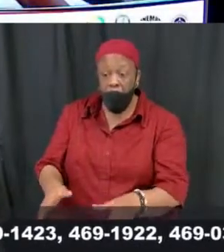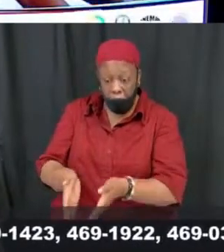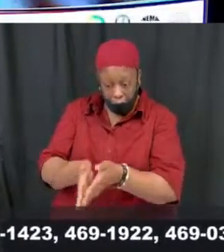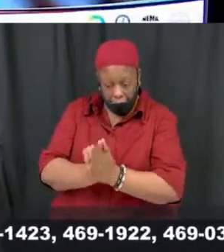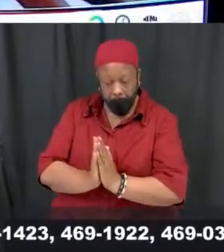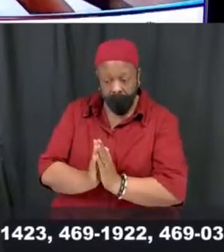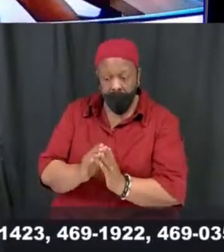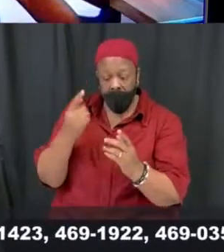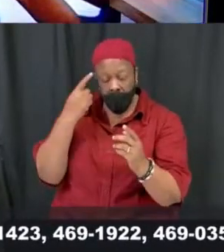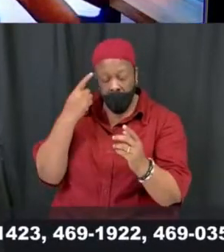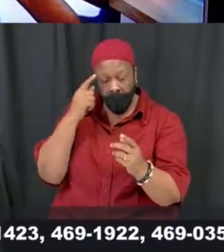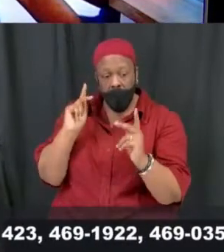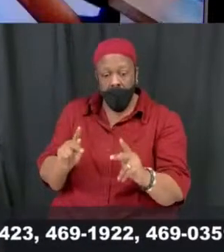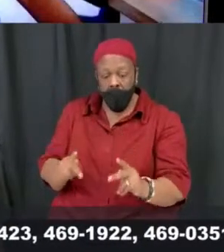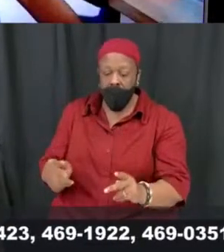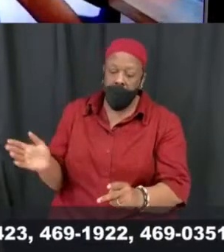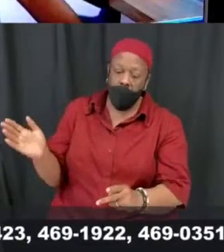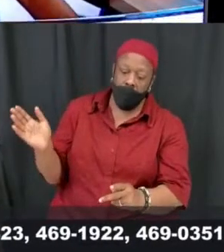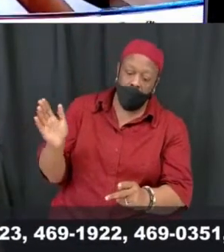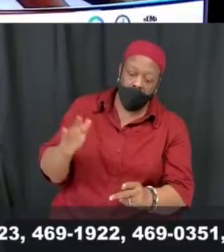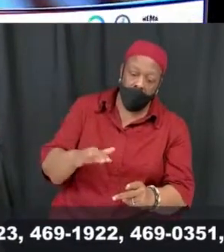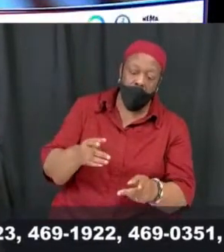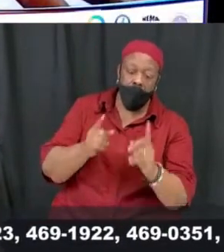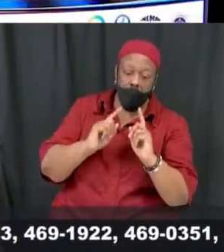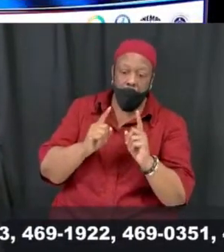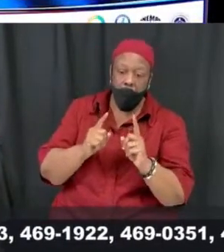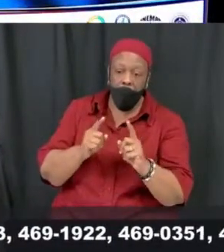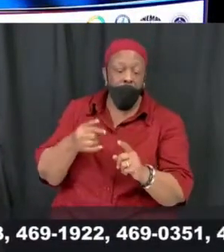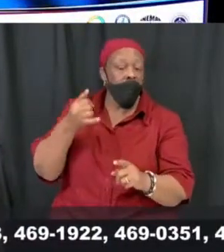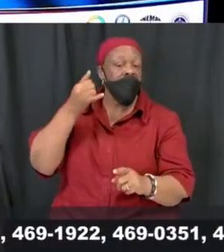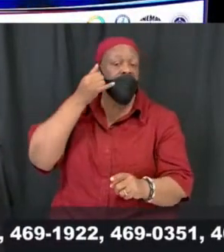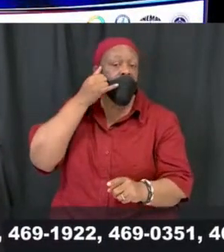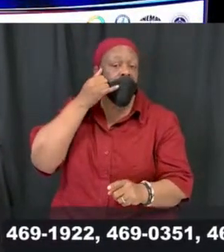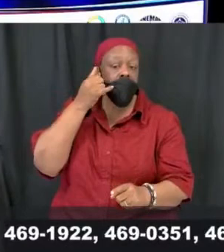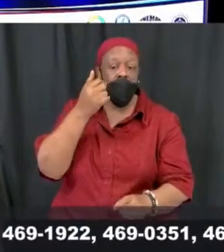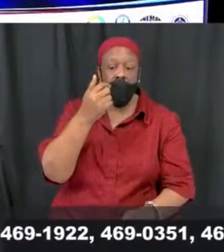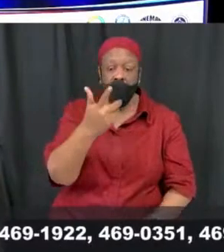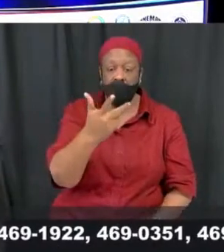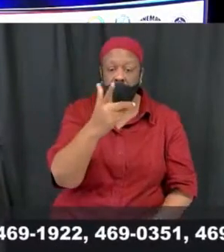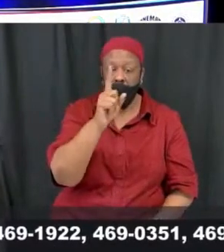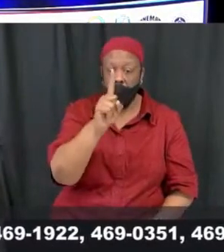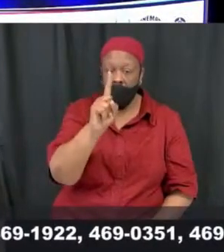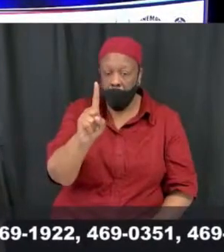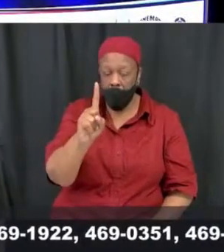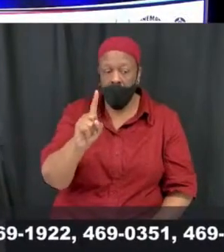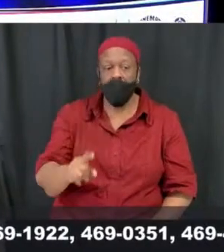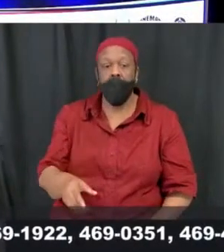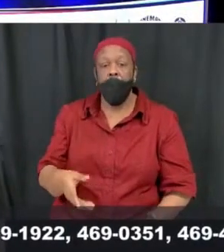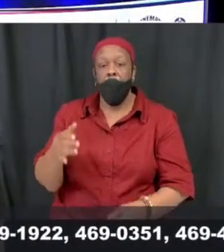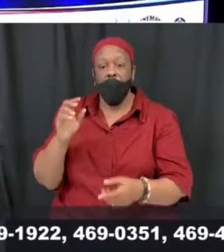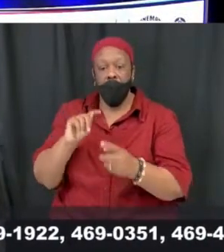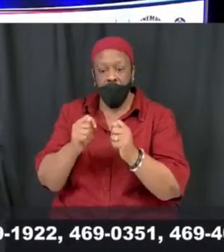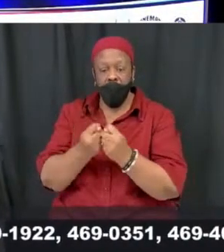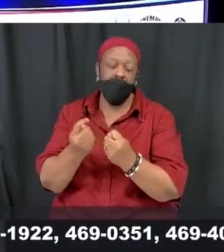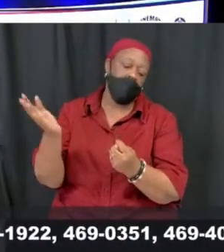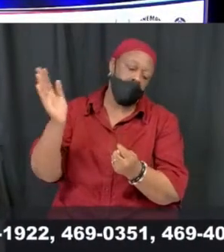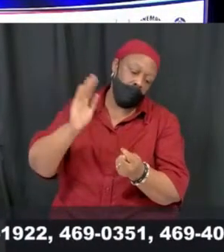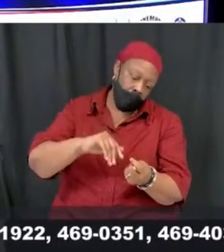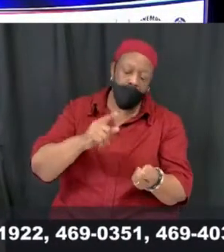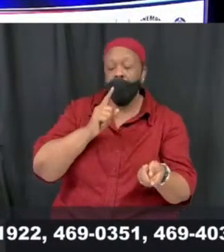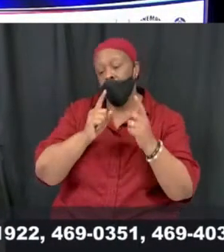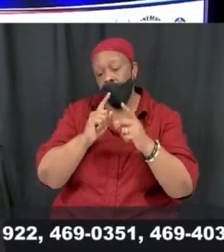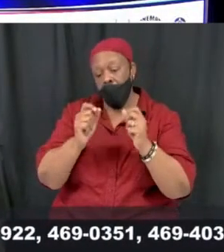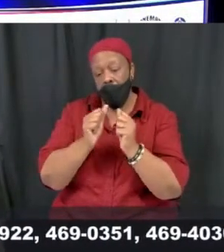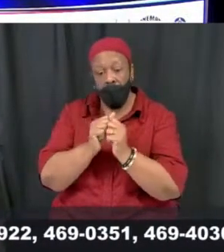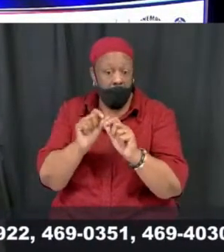speak with you is to call 31, and our team is readily available to assist.